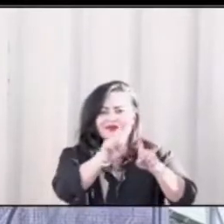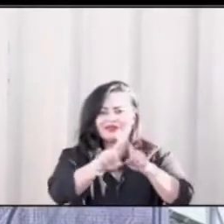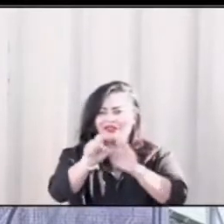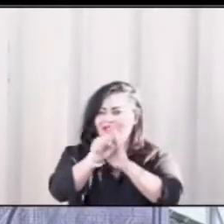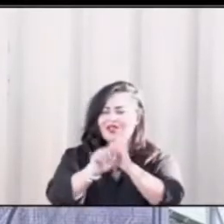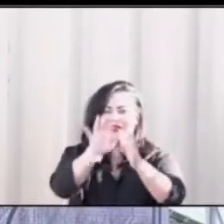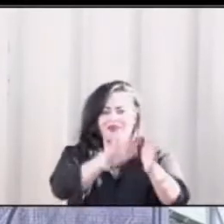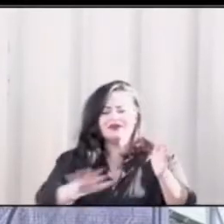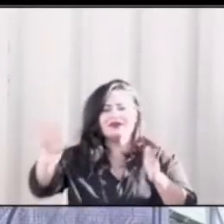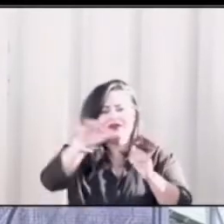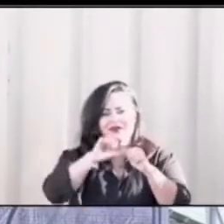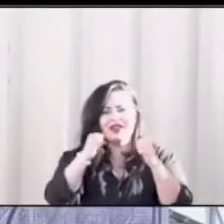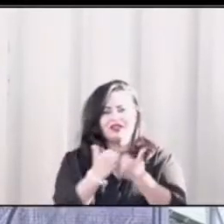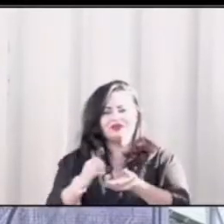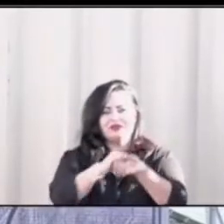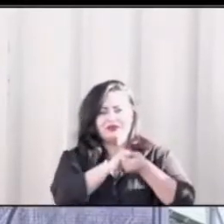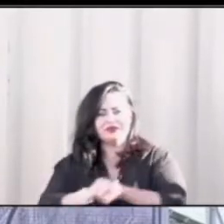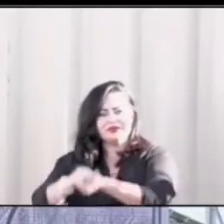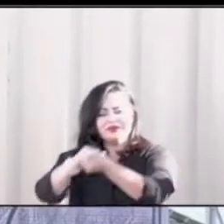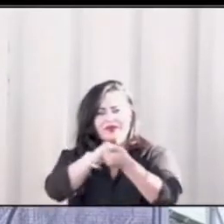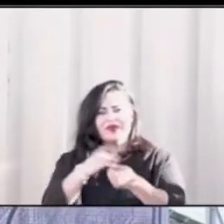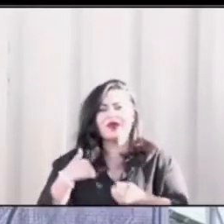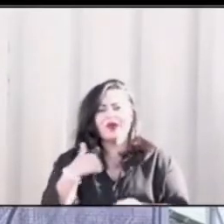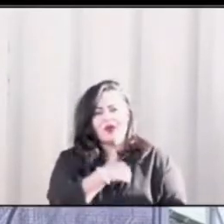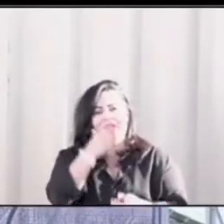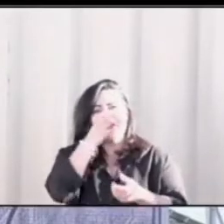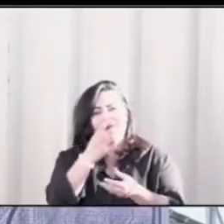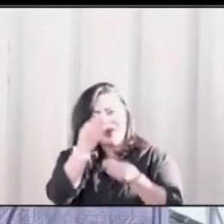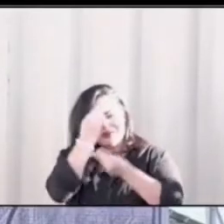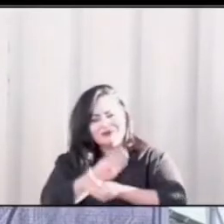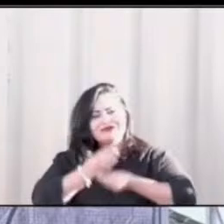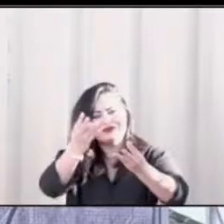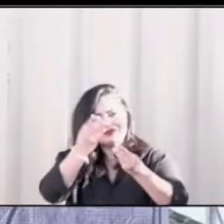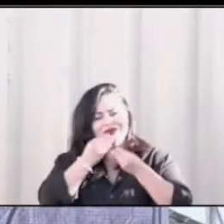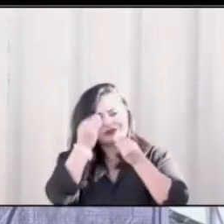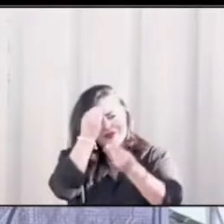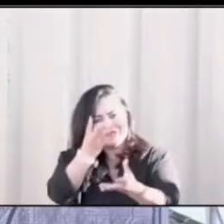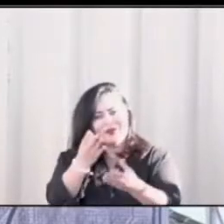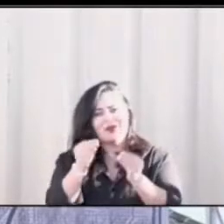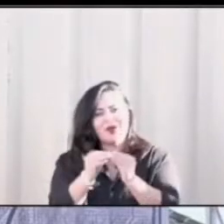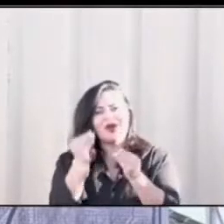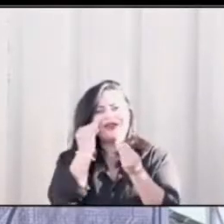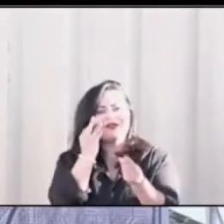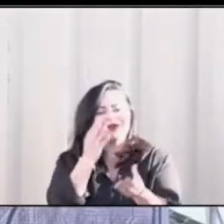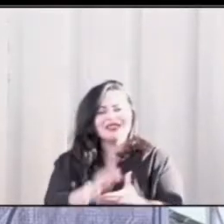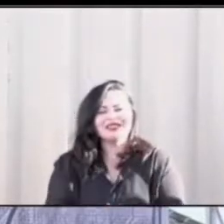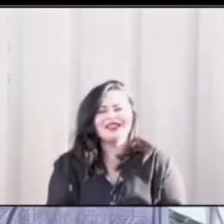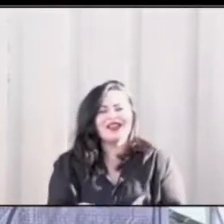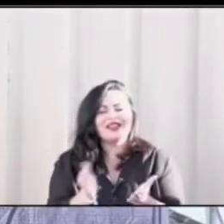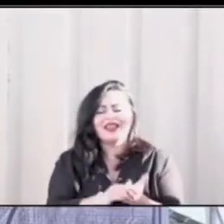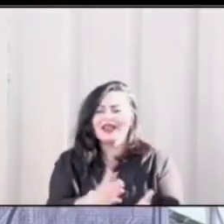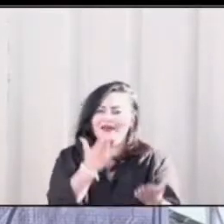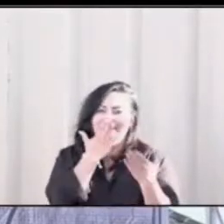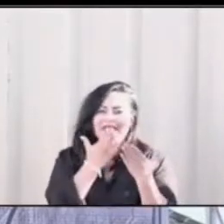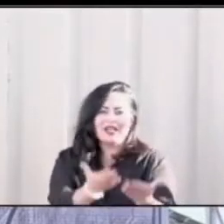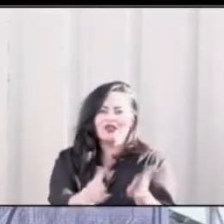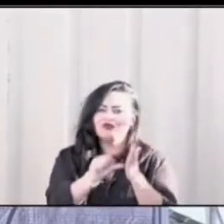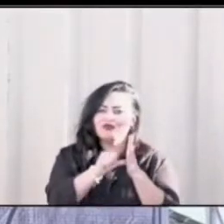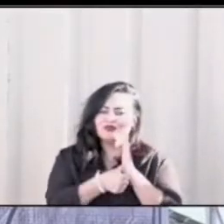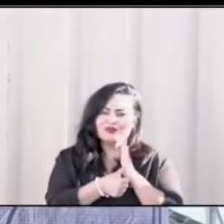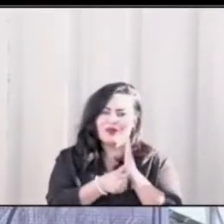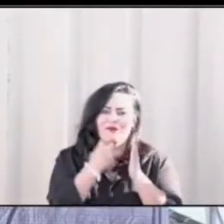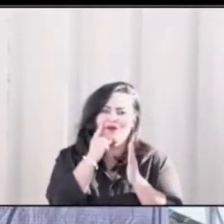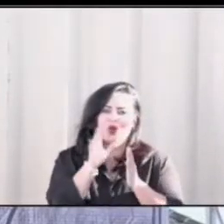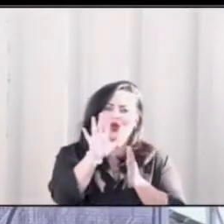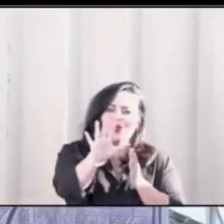name a few. We'll keep you updated because I believe that's vital information. Again, I want to thank you for